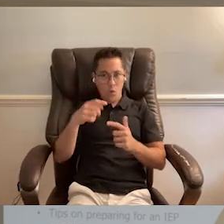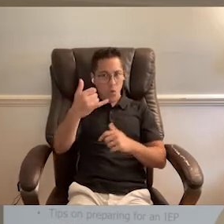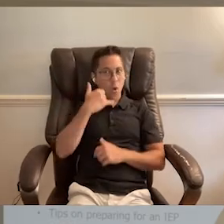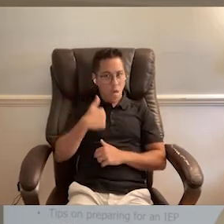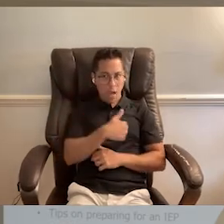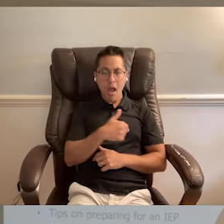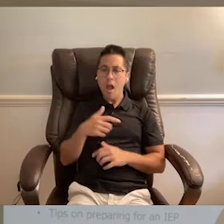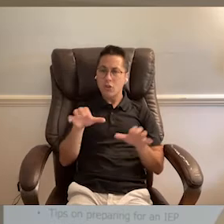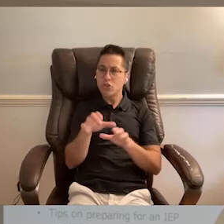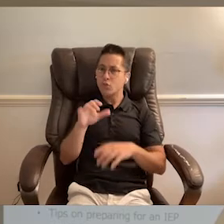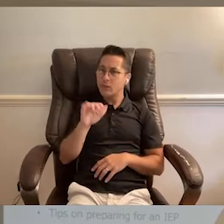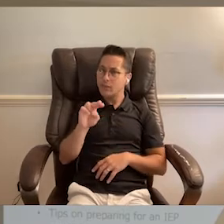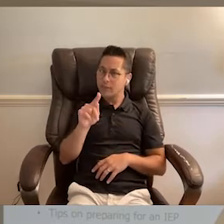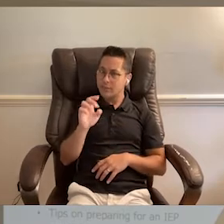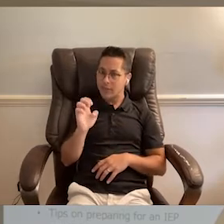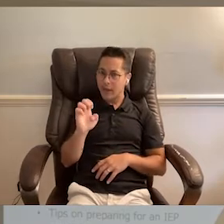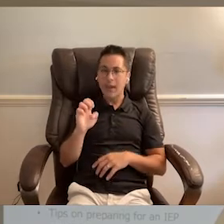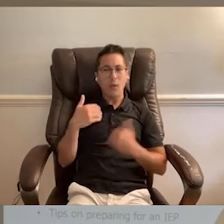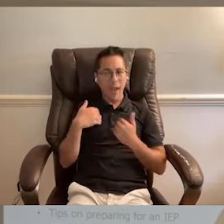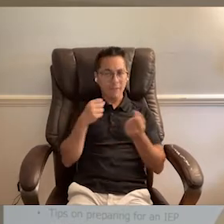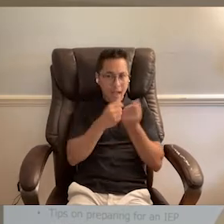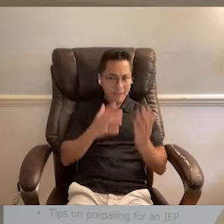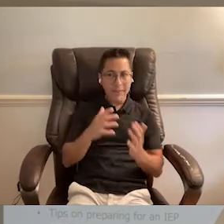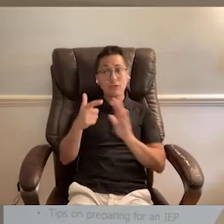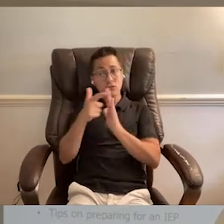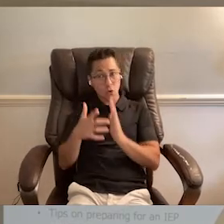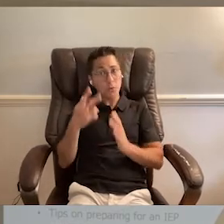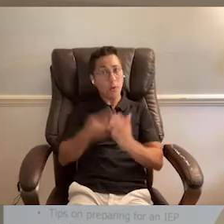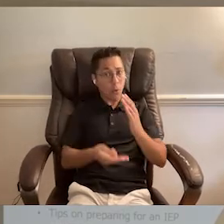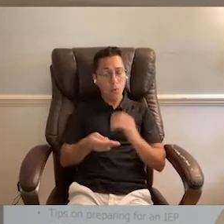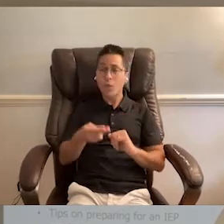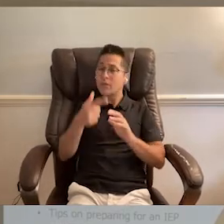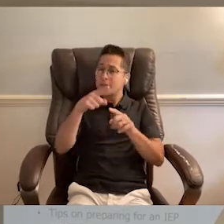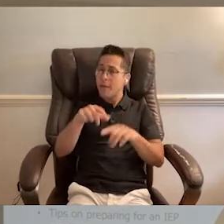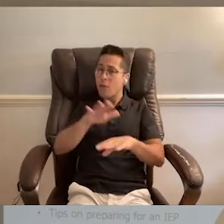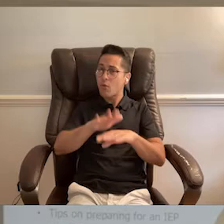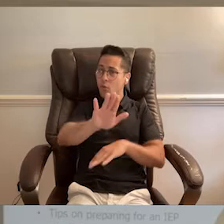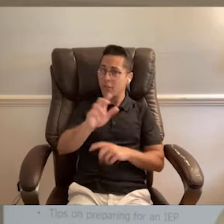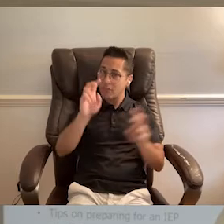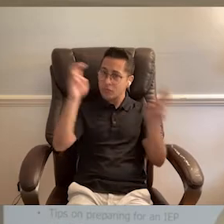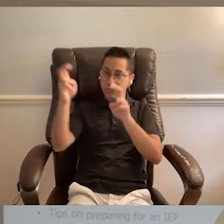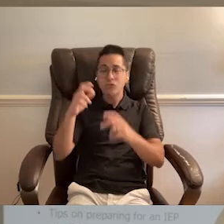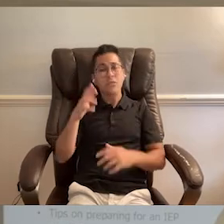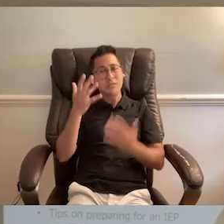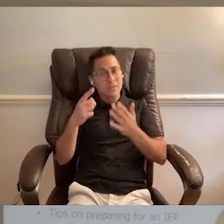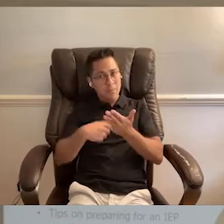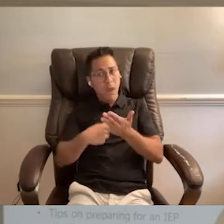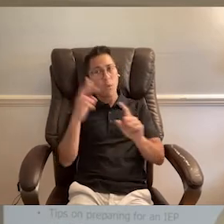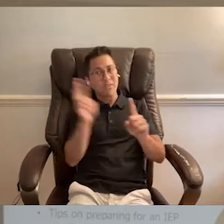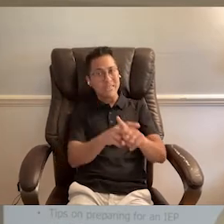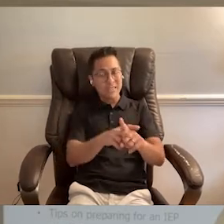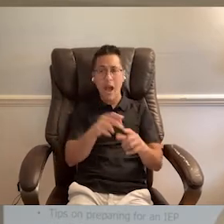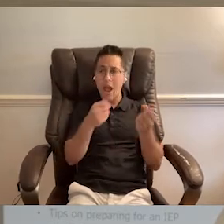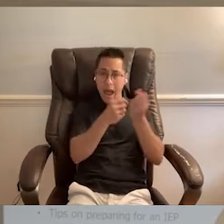have advocates and we have attorneys. And depending on the issue, a lot of times you'll be assigned an advocate, but sometimes,